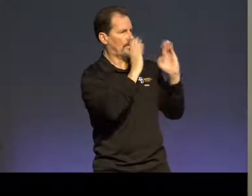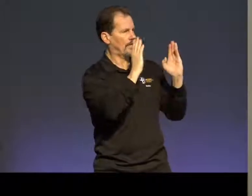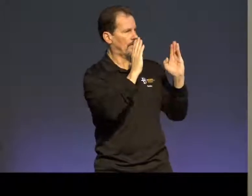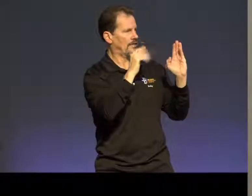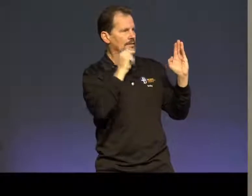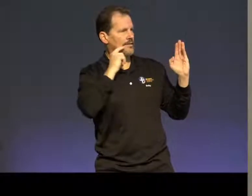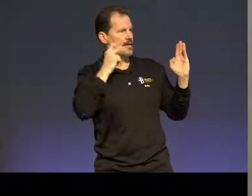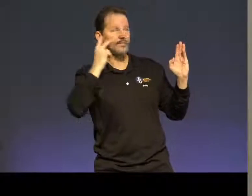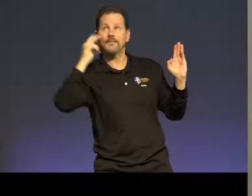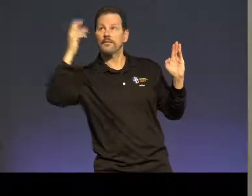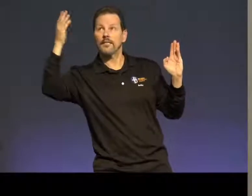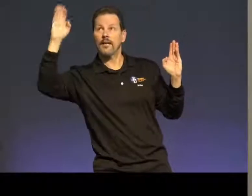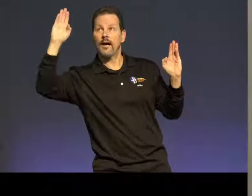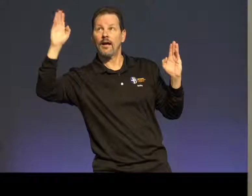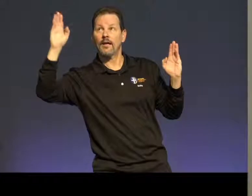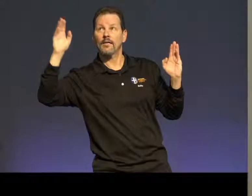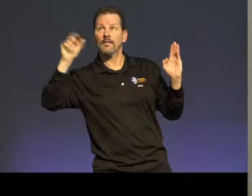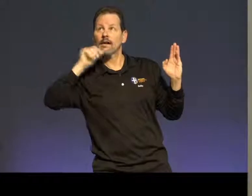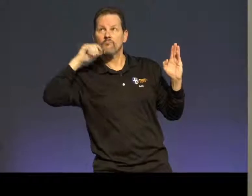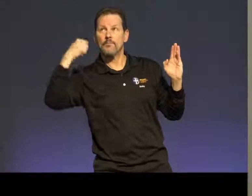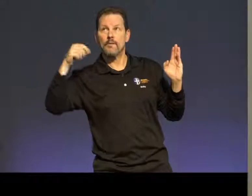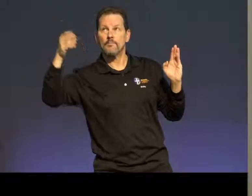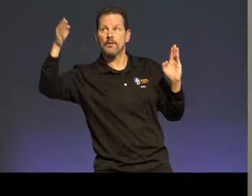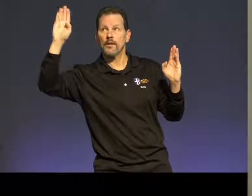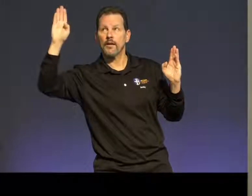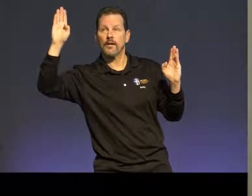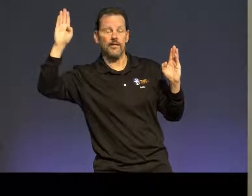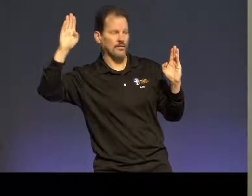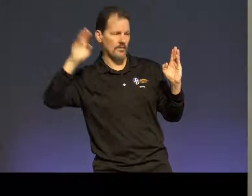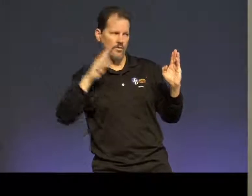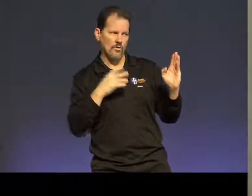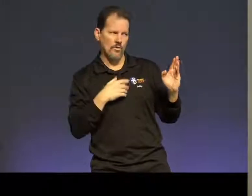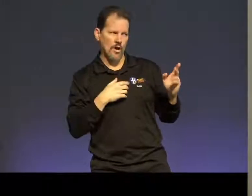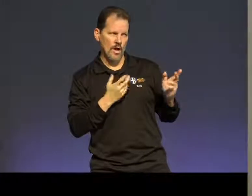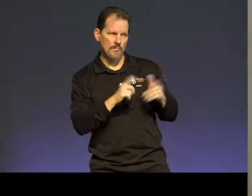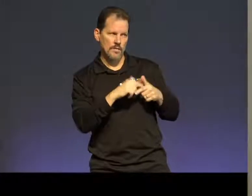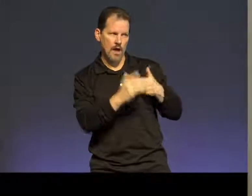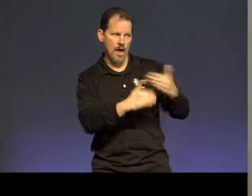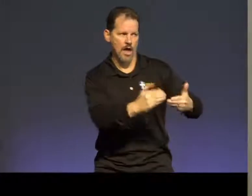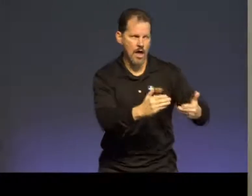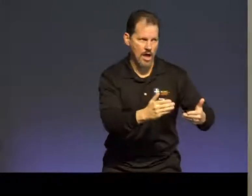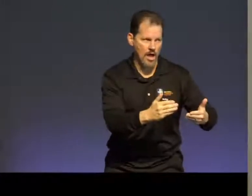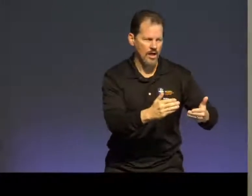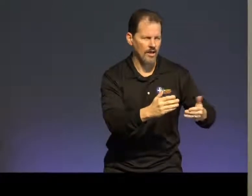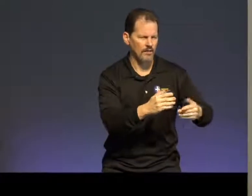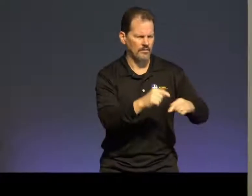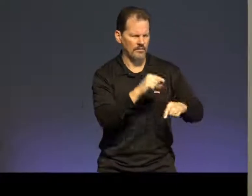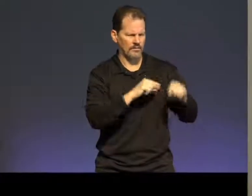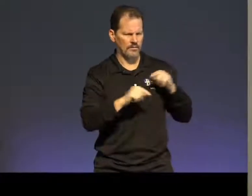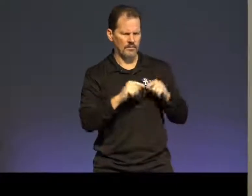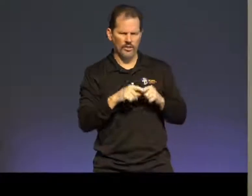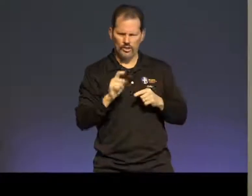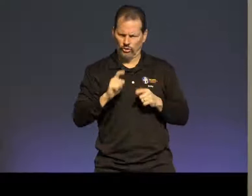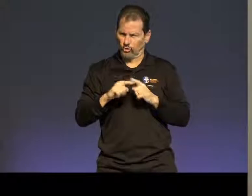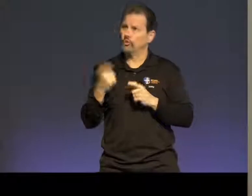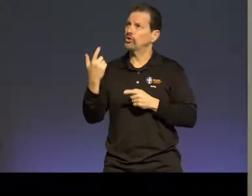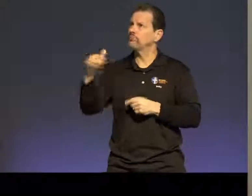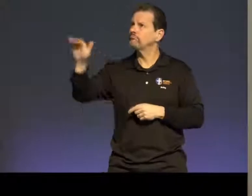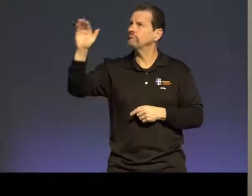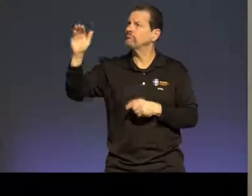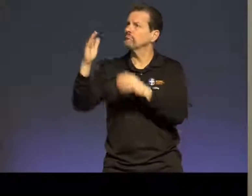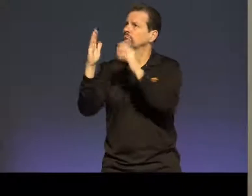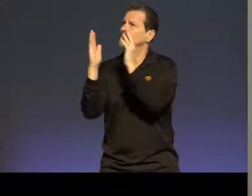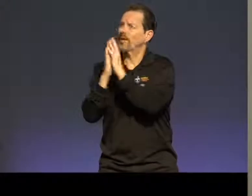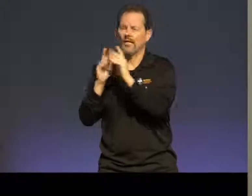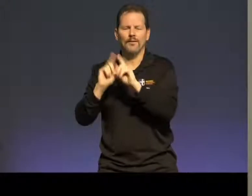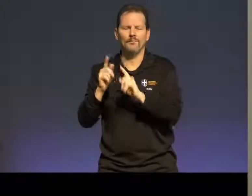We just hope that the end result is what we hope God might have said. But we don't seek him because I try to put myself in Saul's shoes. And I think,